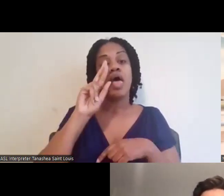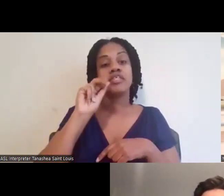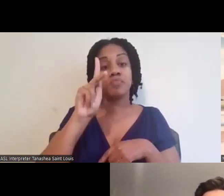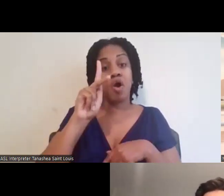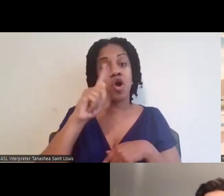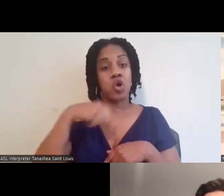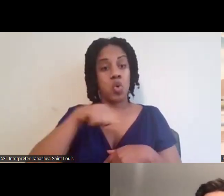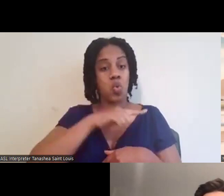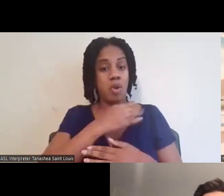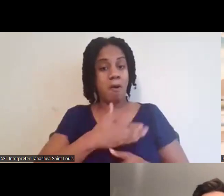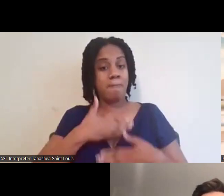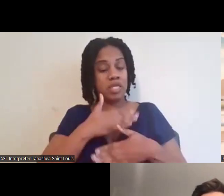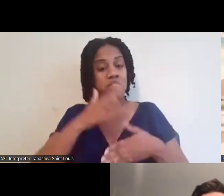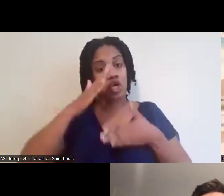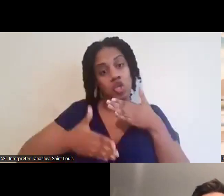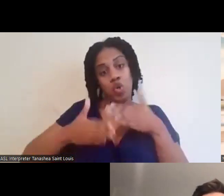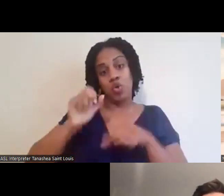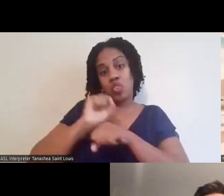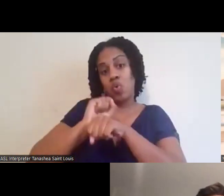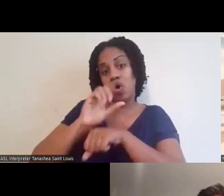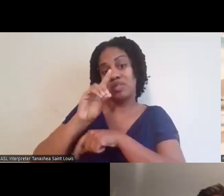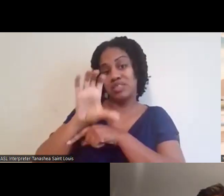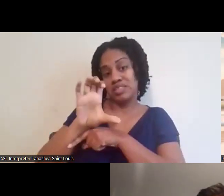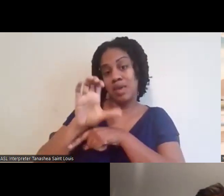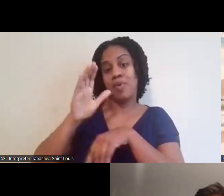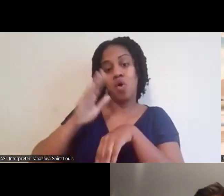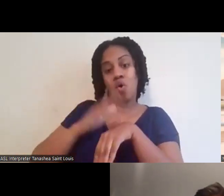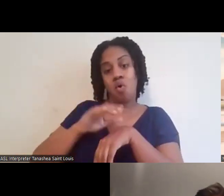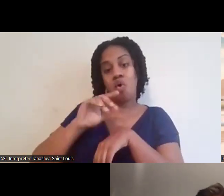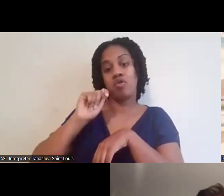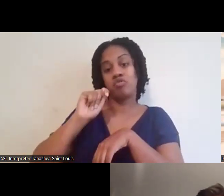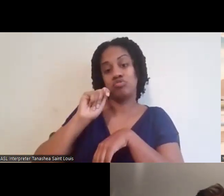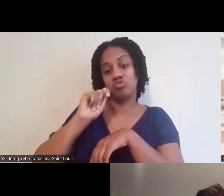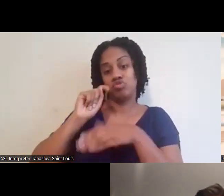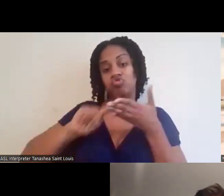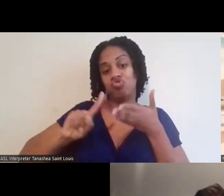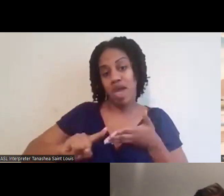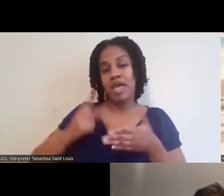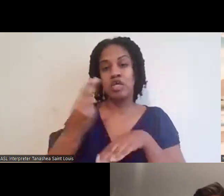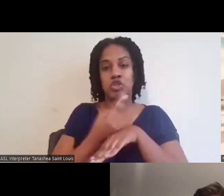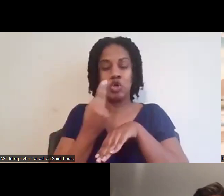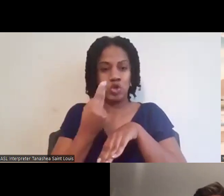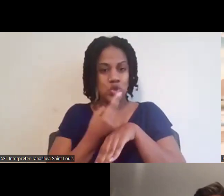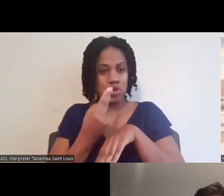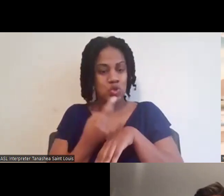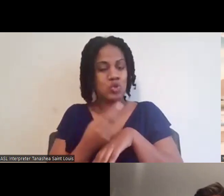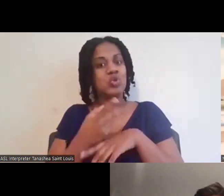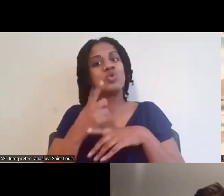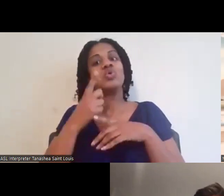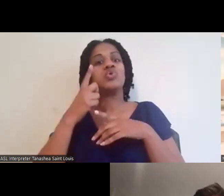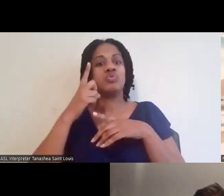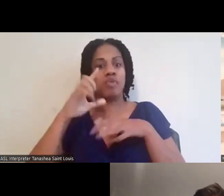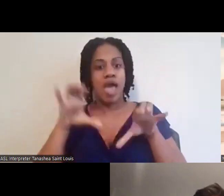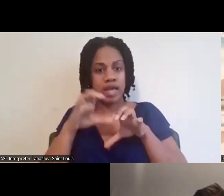we concluded the work in December on track and that we're able to use the bulk of this year to move into action and